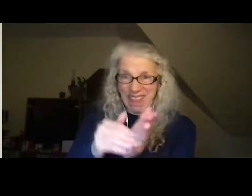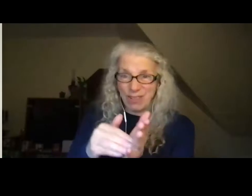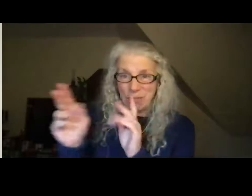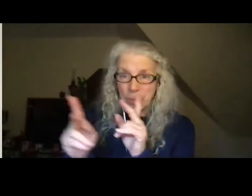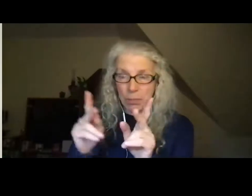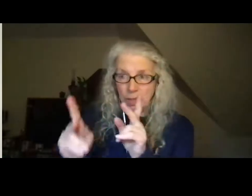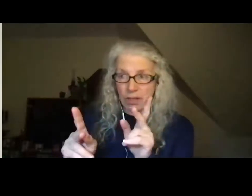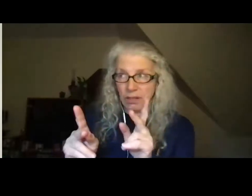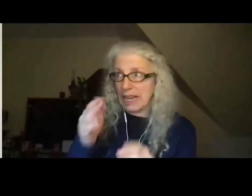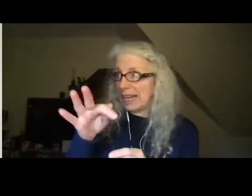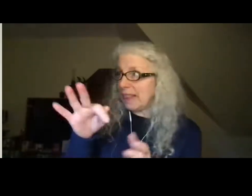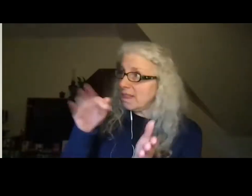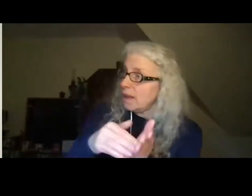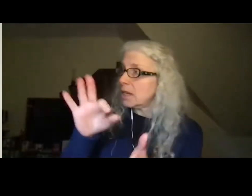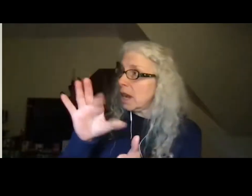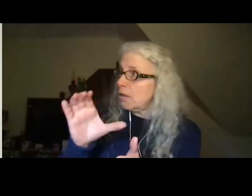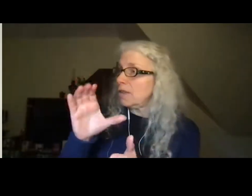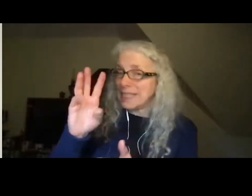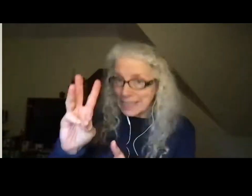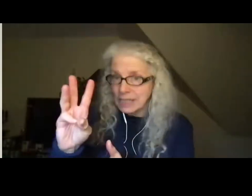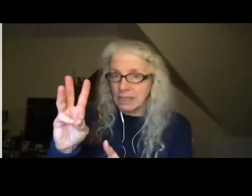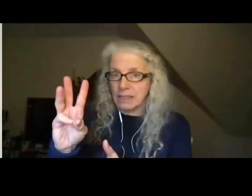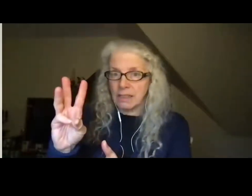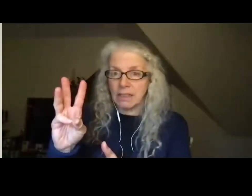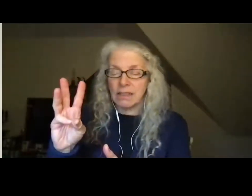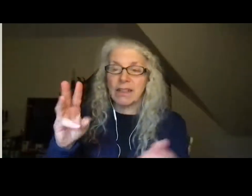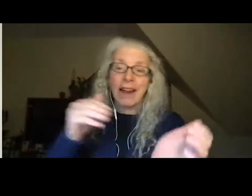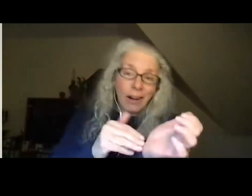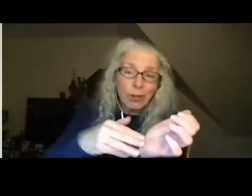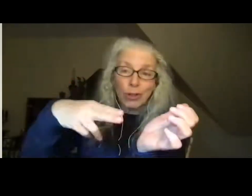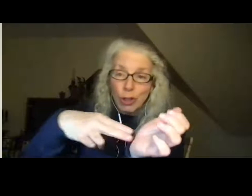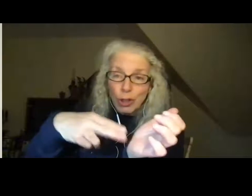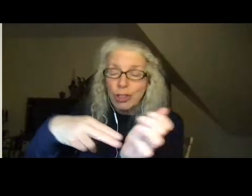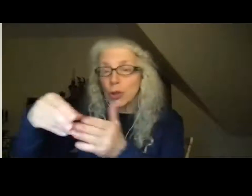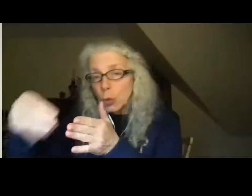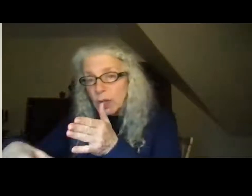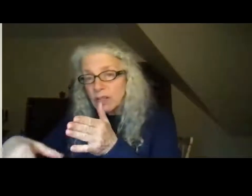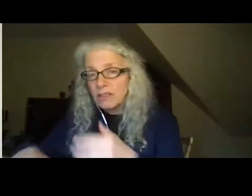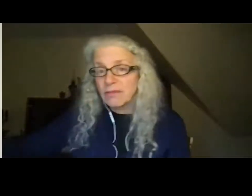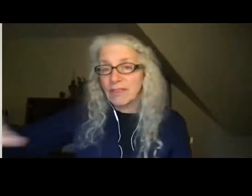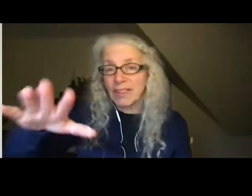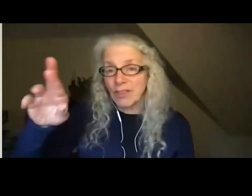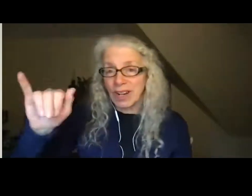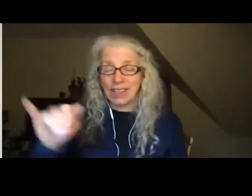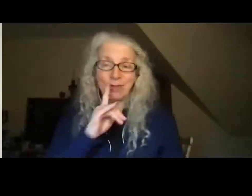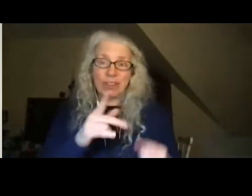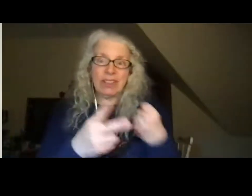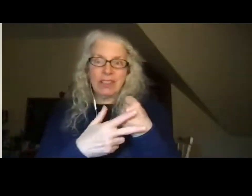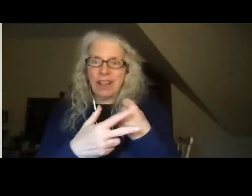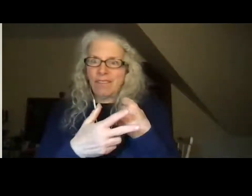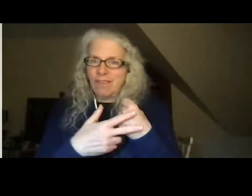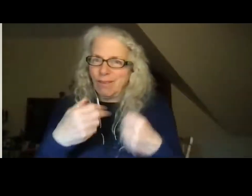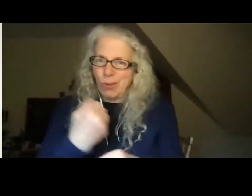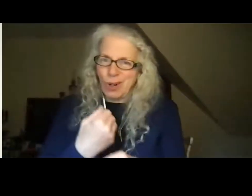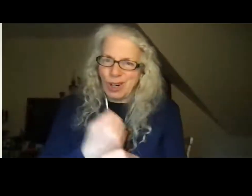19,906 healthcare professionals and healthcare students across the state. So that certainly saved us a lot of work in being able to use